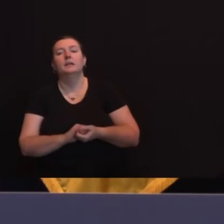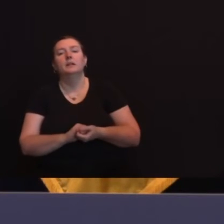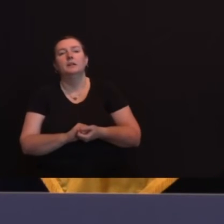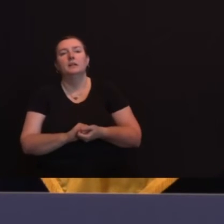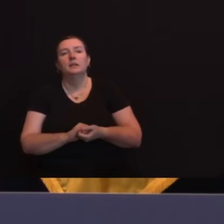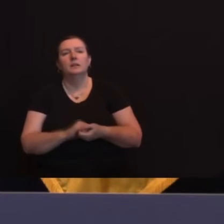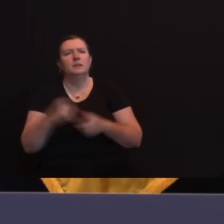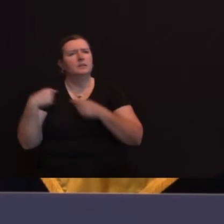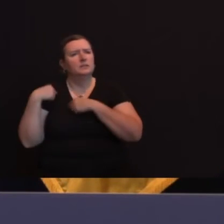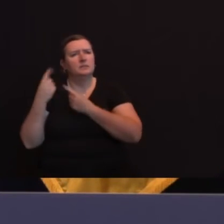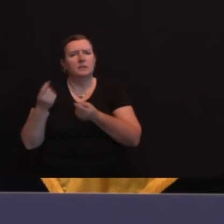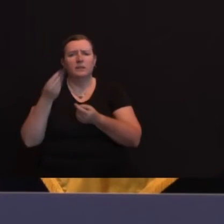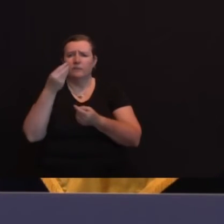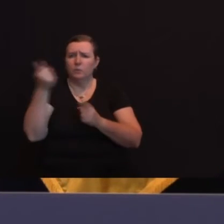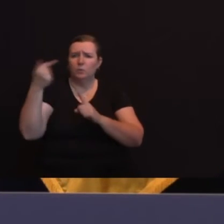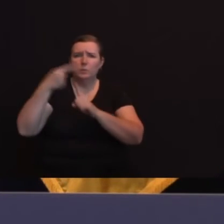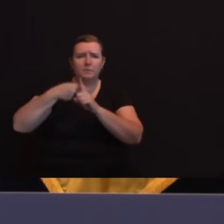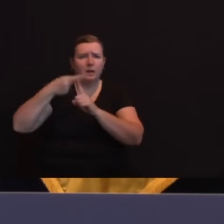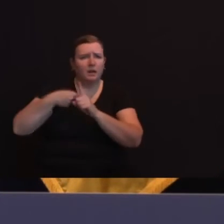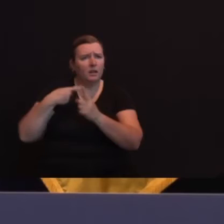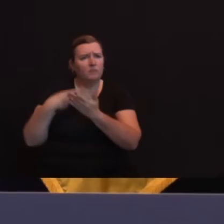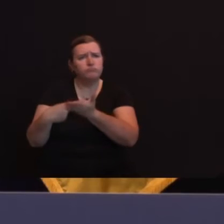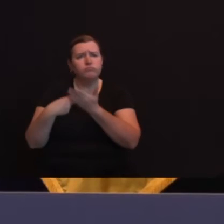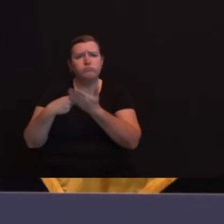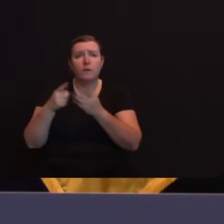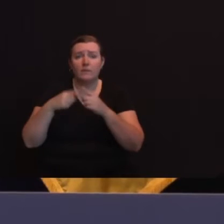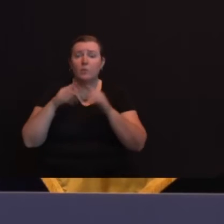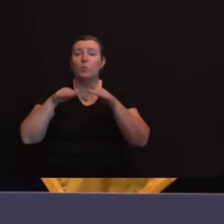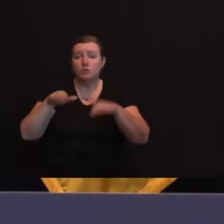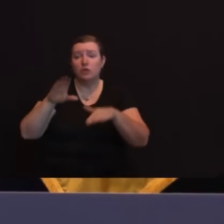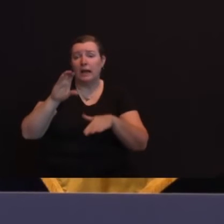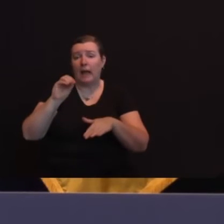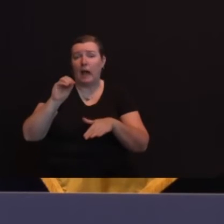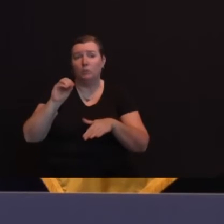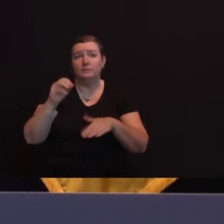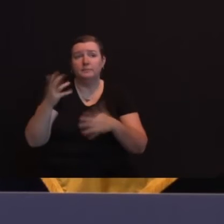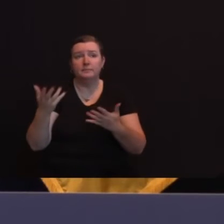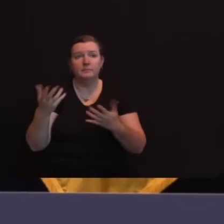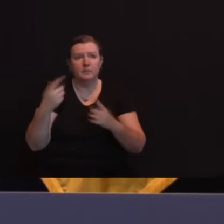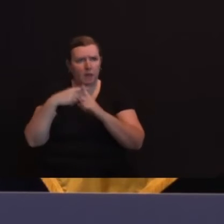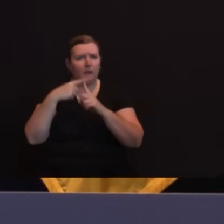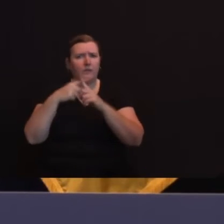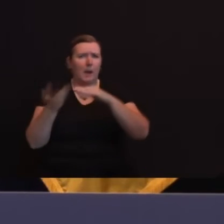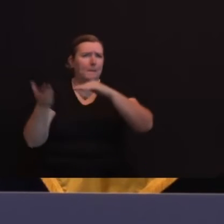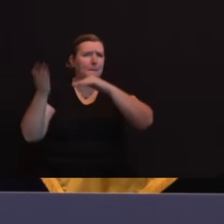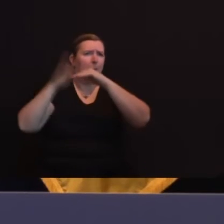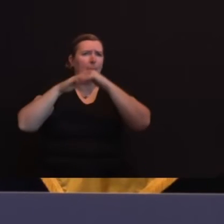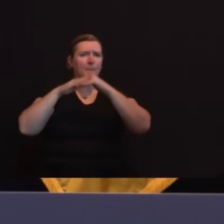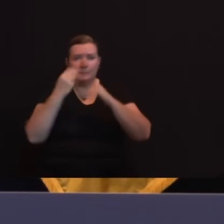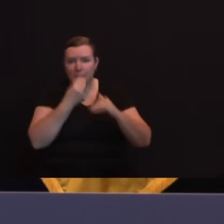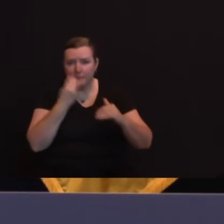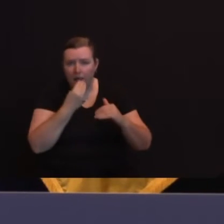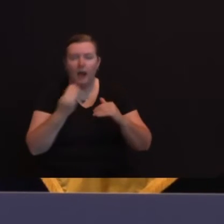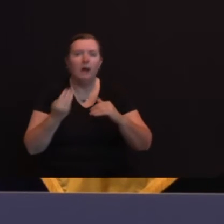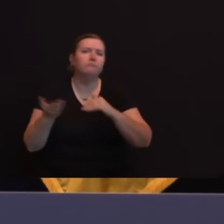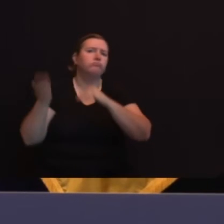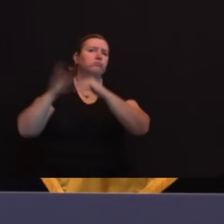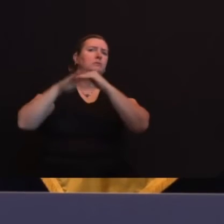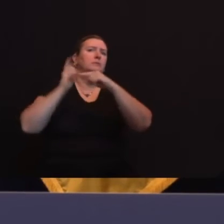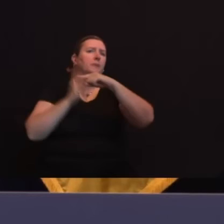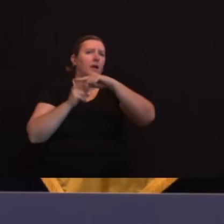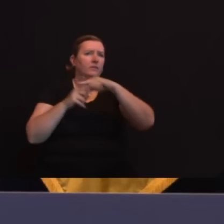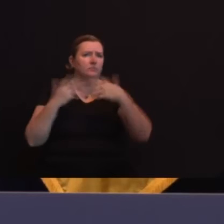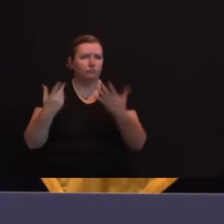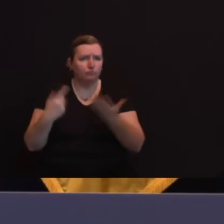months when Ocean County was leading the way in positives, Monmouth right behind it. Then we talked about Essex,